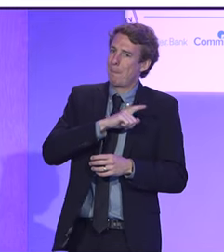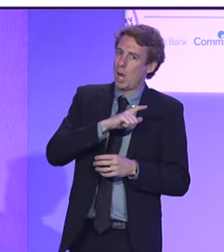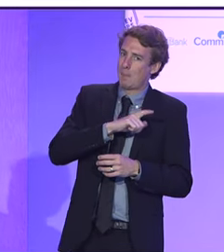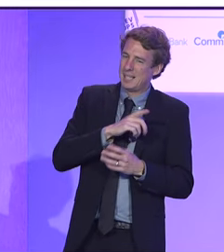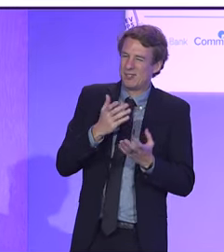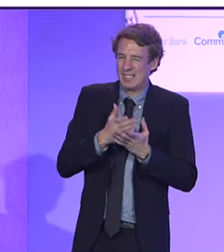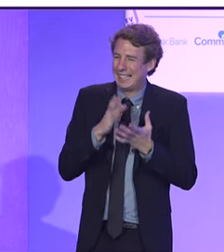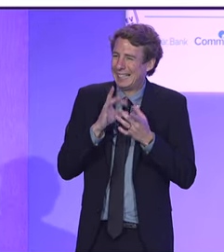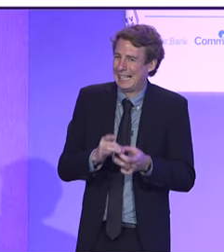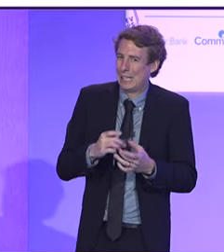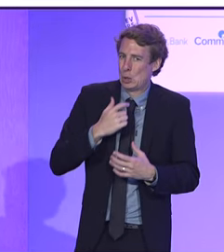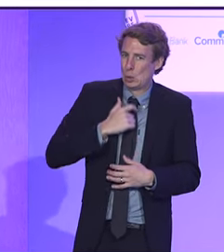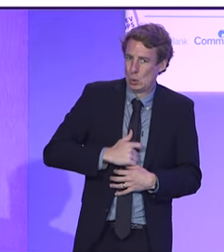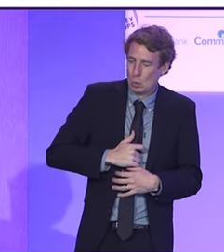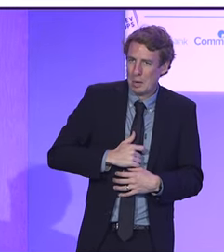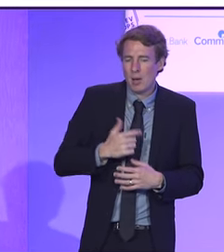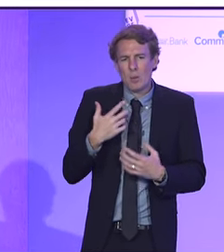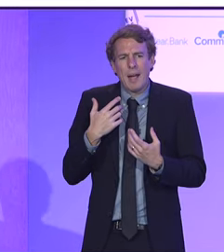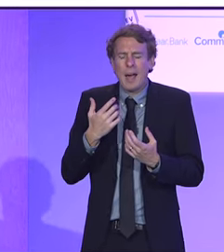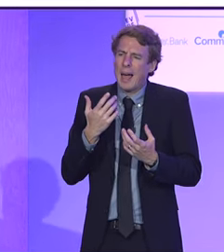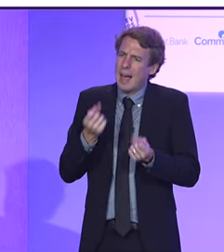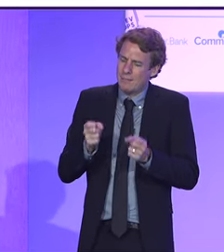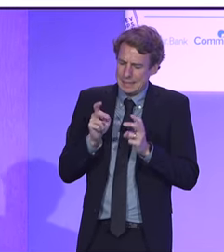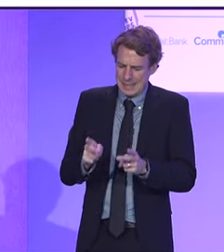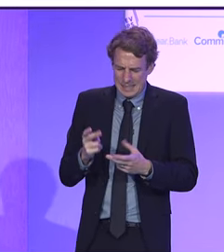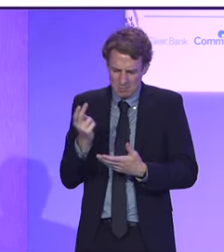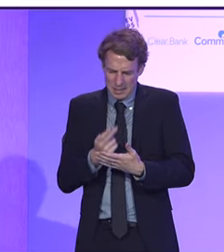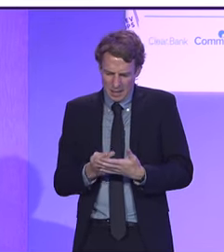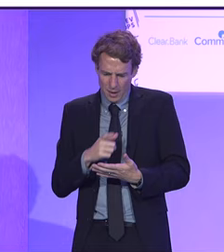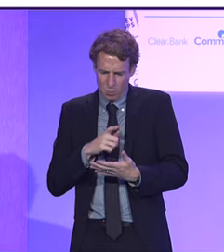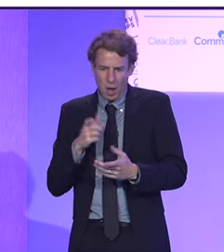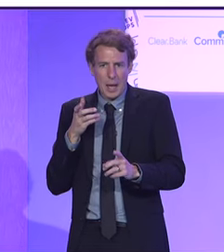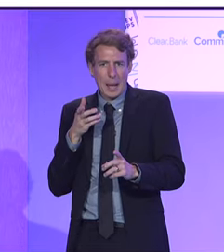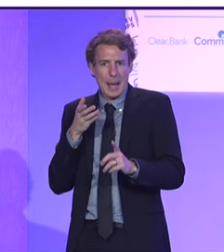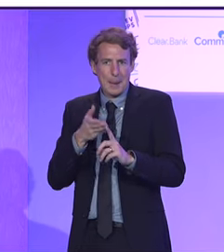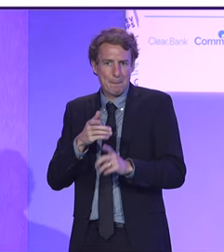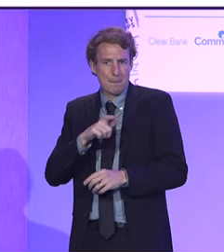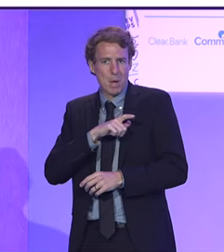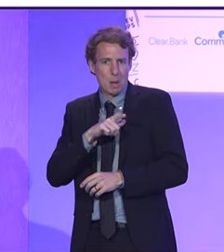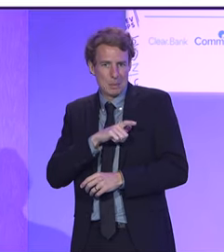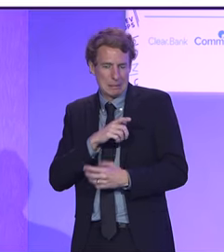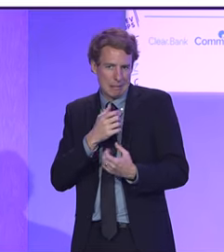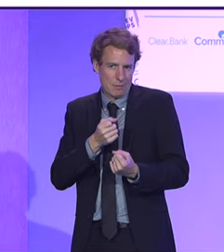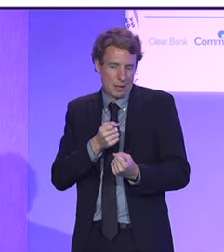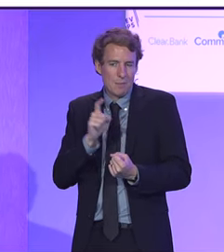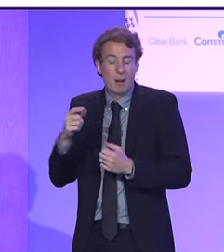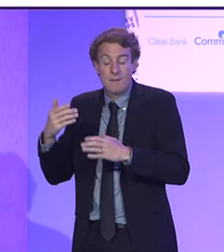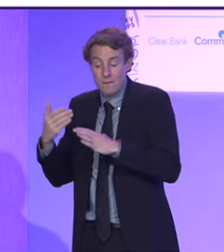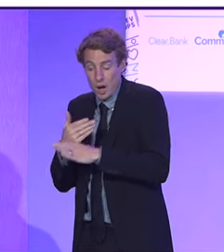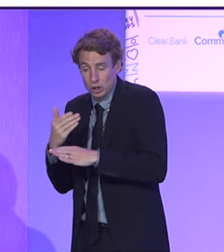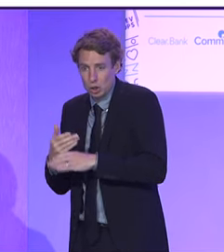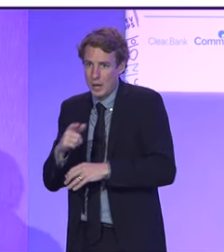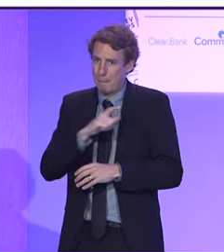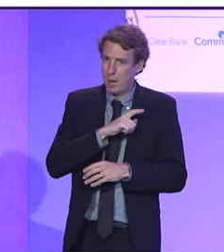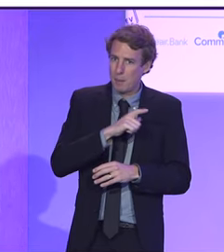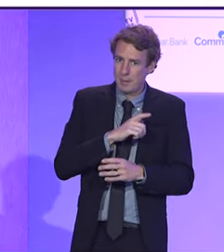design a system with a specific purpose. That doesn't mean that the function of the system necessarily overlaps with the purpose of it. In